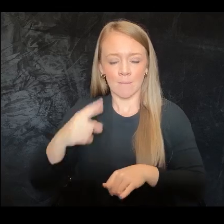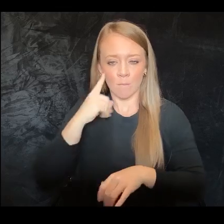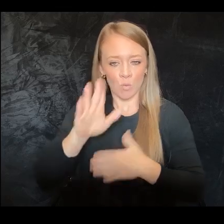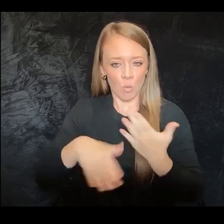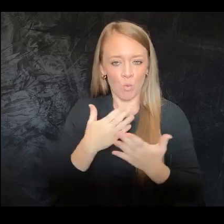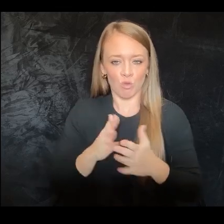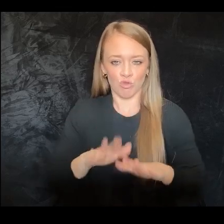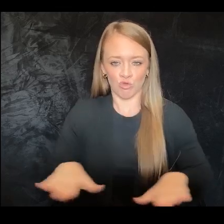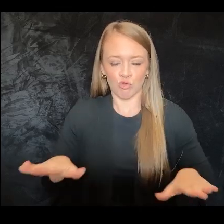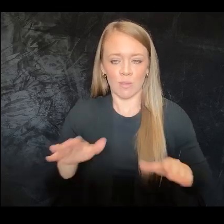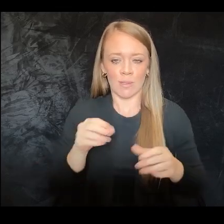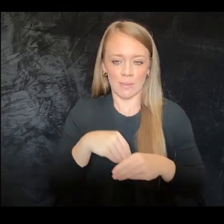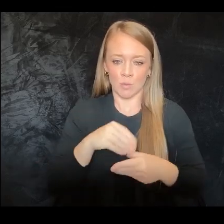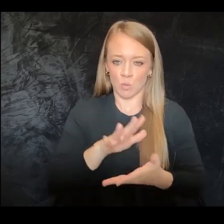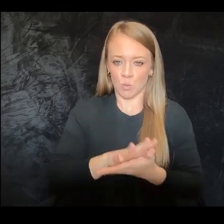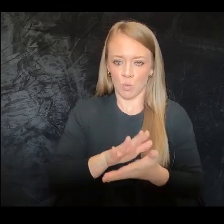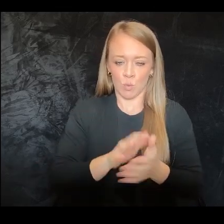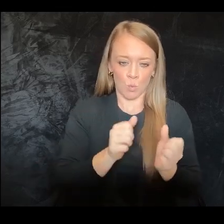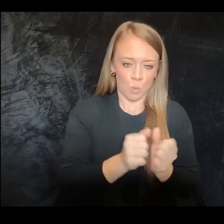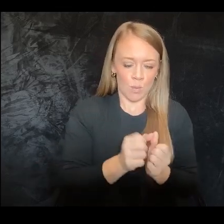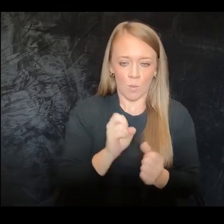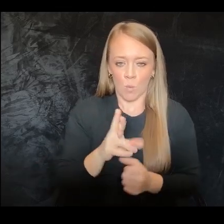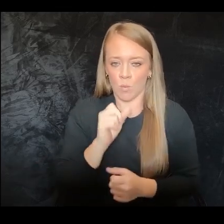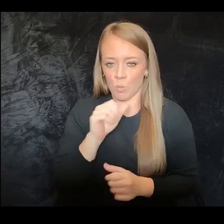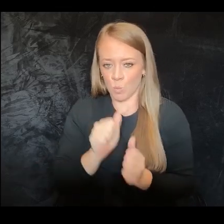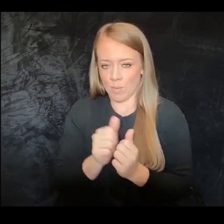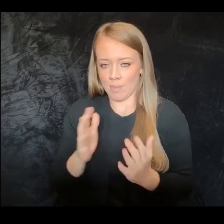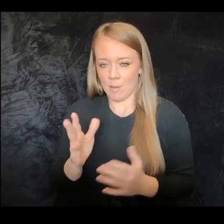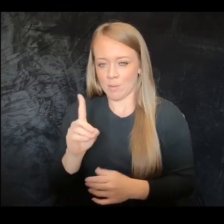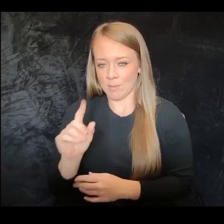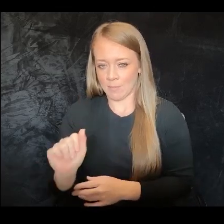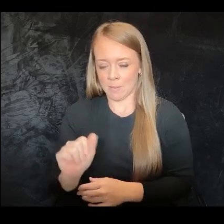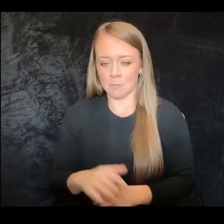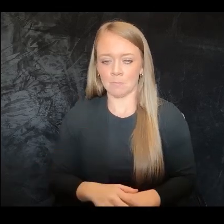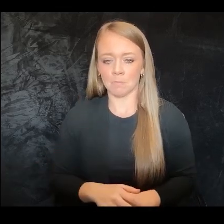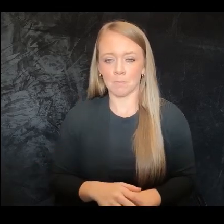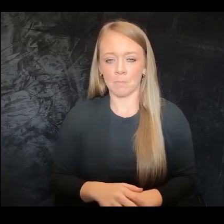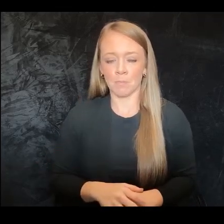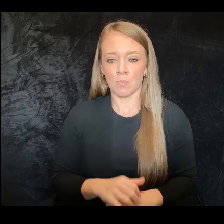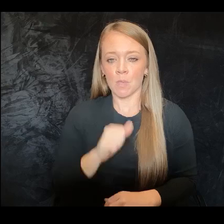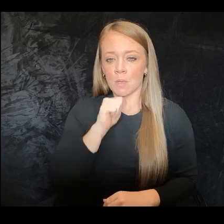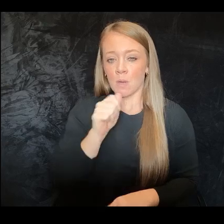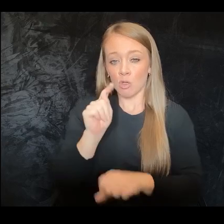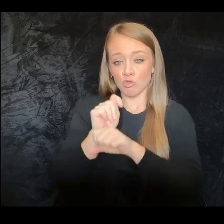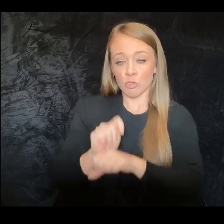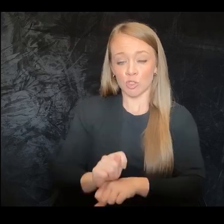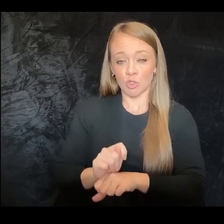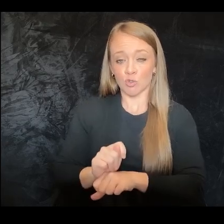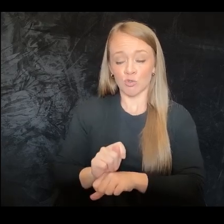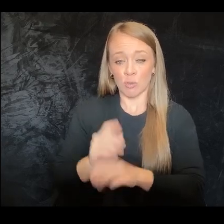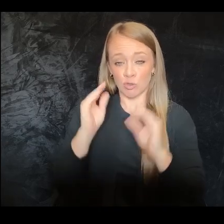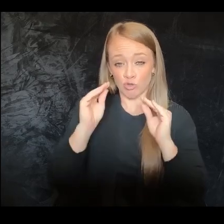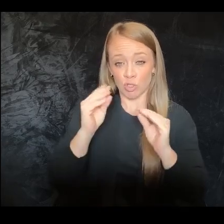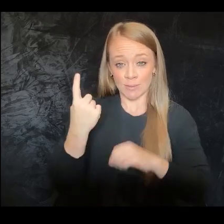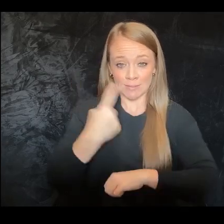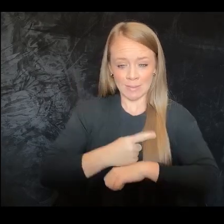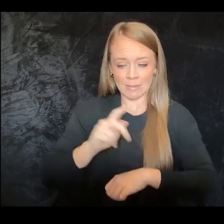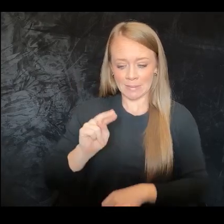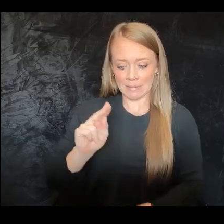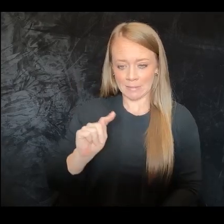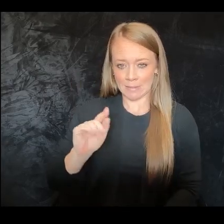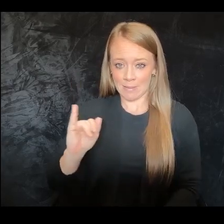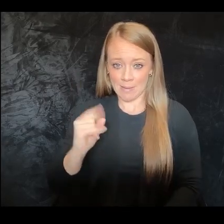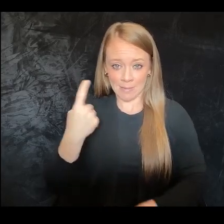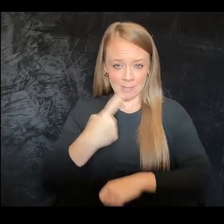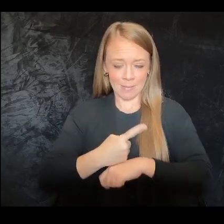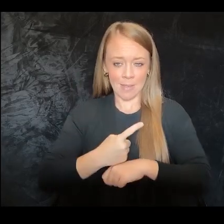in school, including children with or without disabilities. Non-traditional instructional days are included